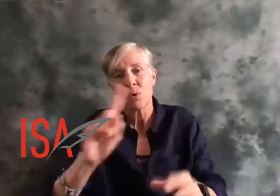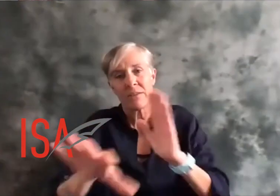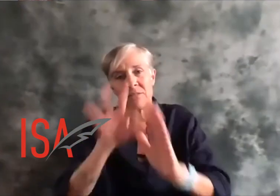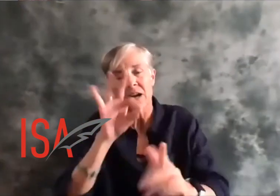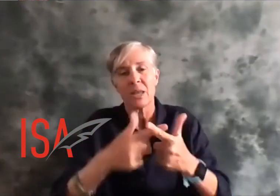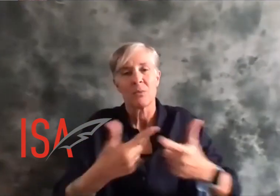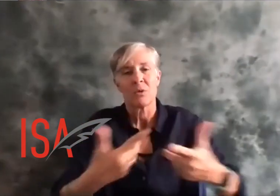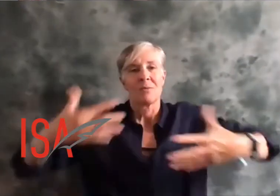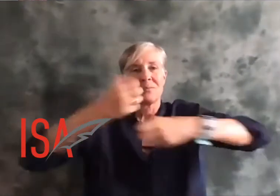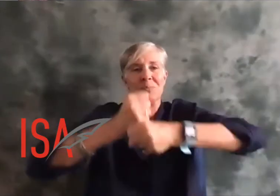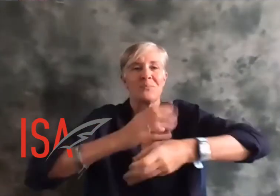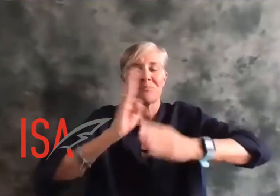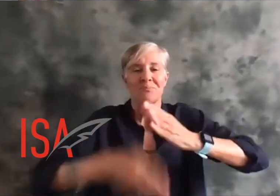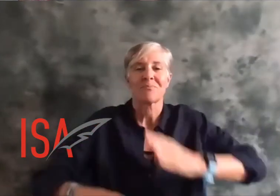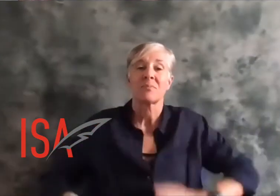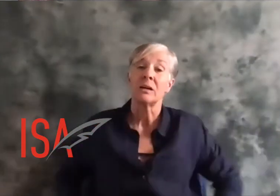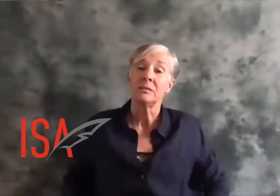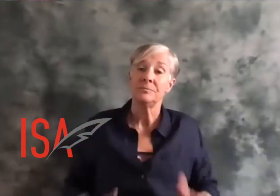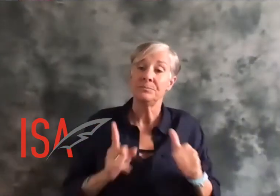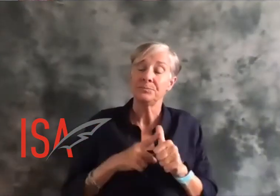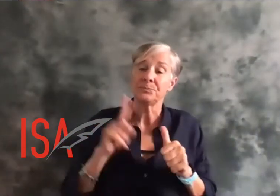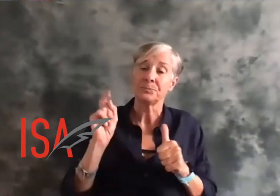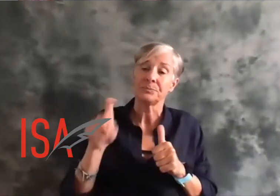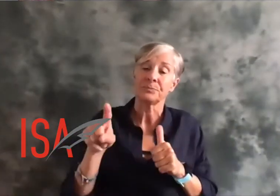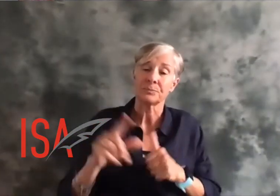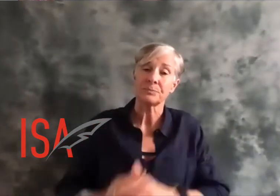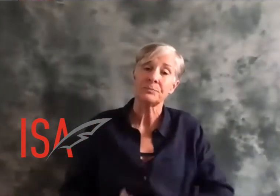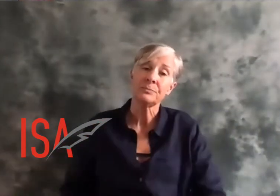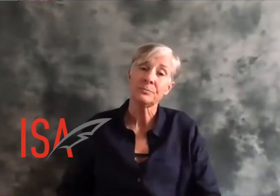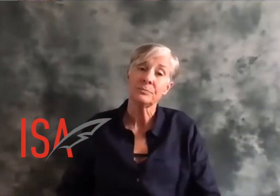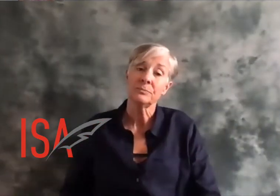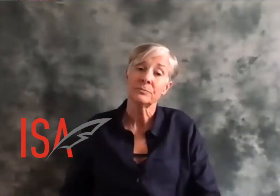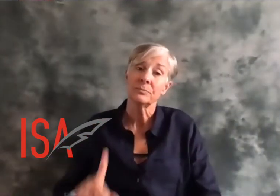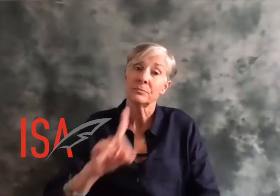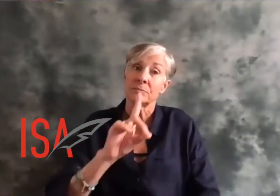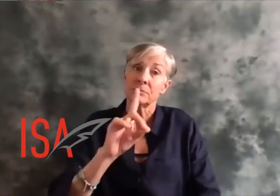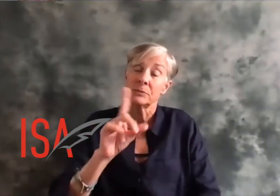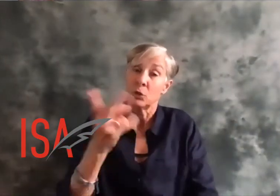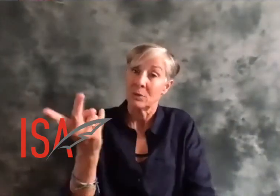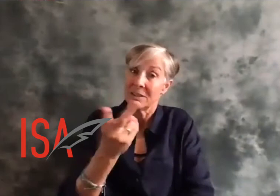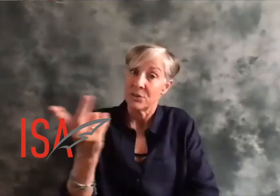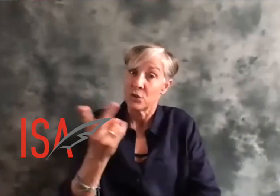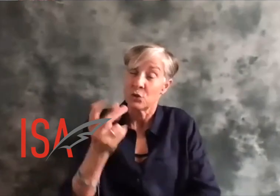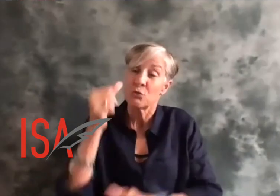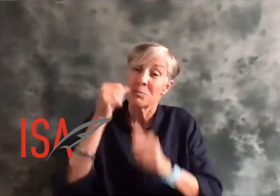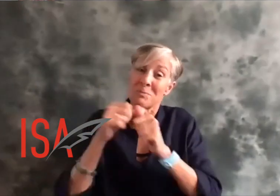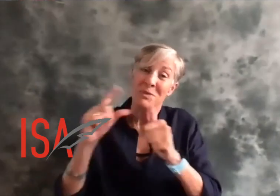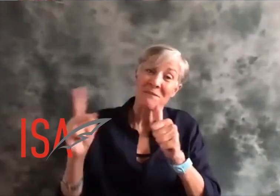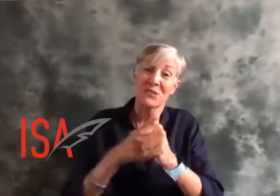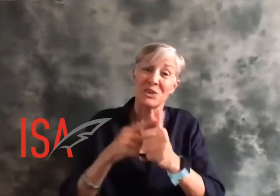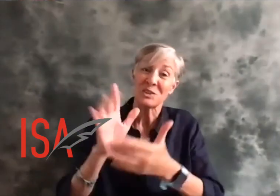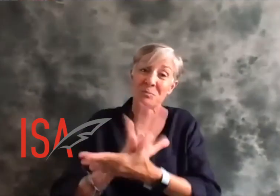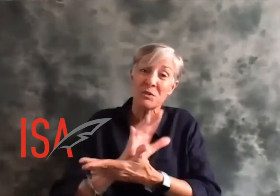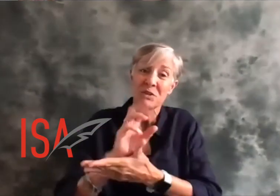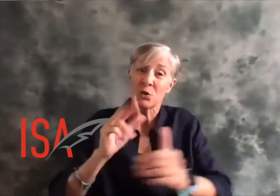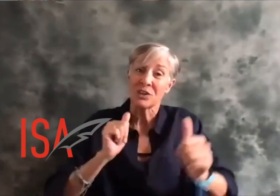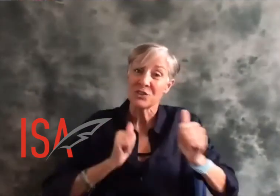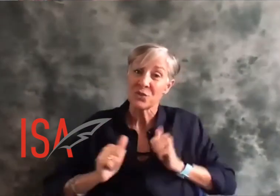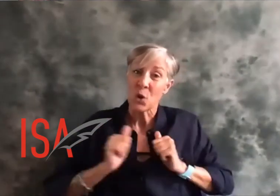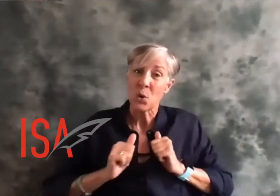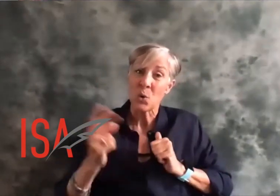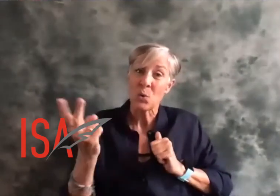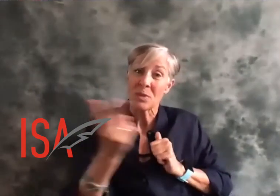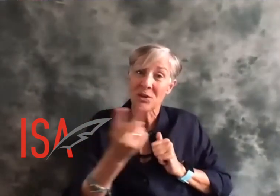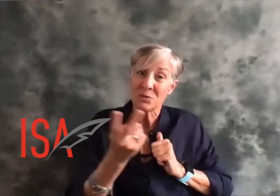will wrap up. First question, do either of you remember the first movie or show that you